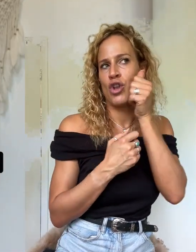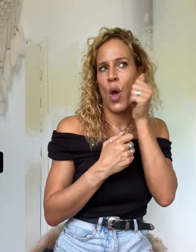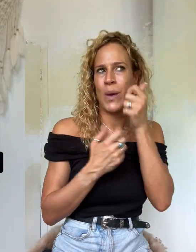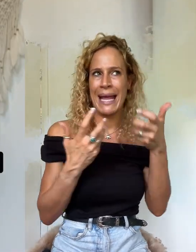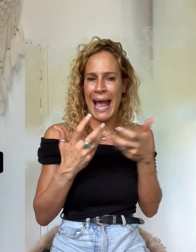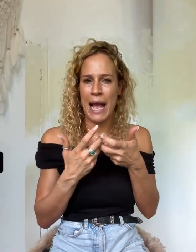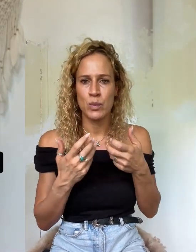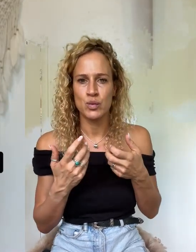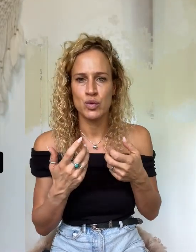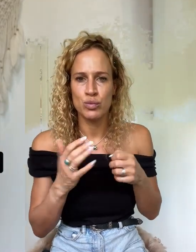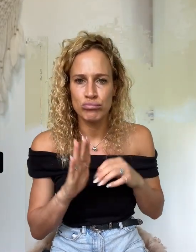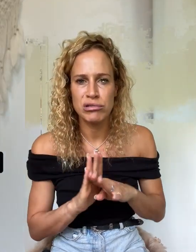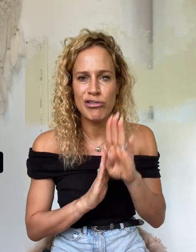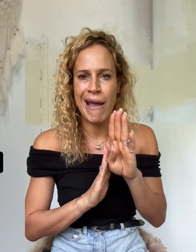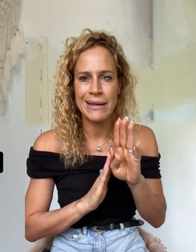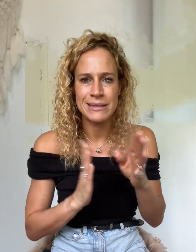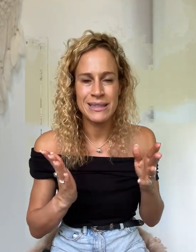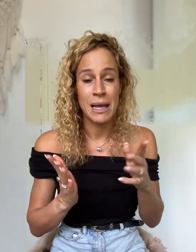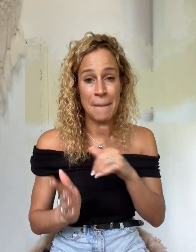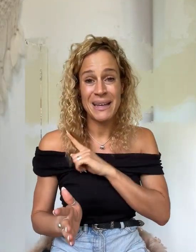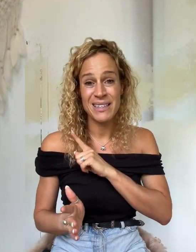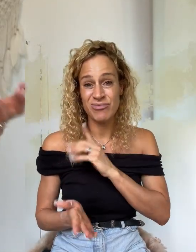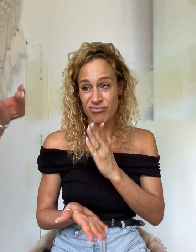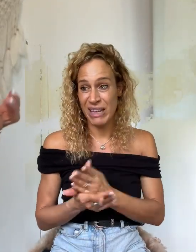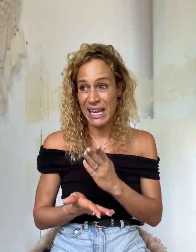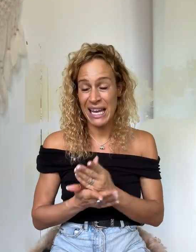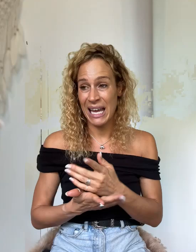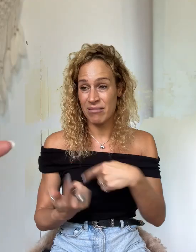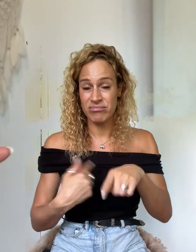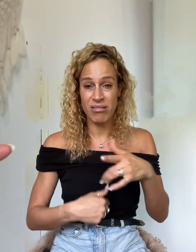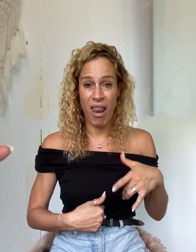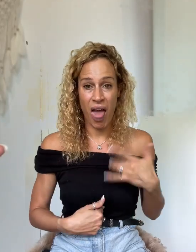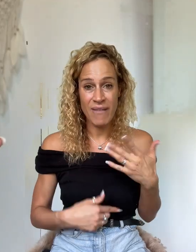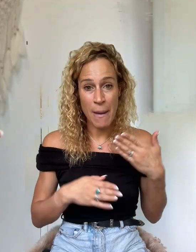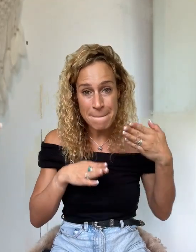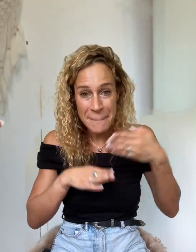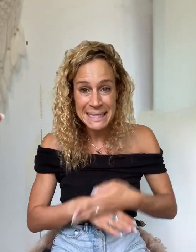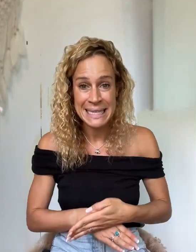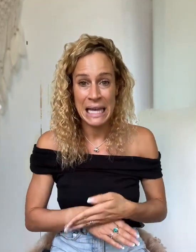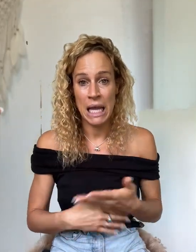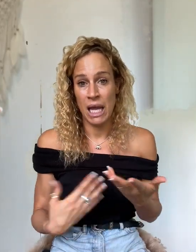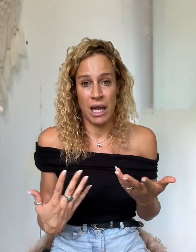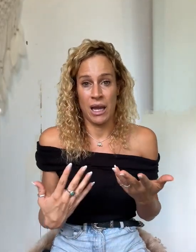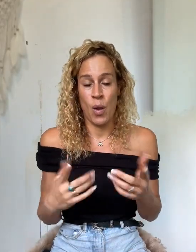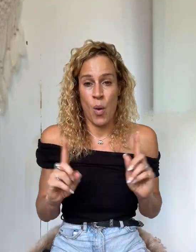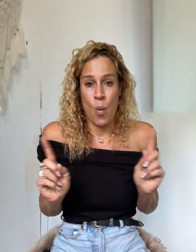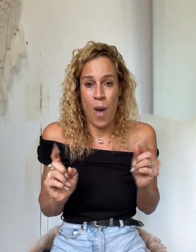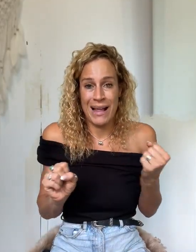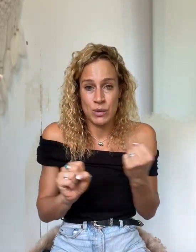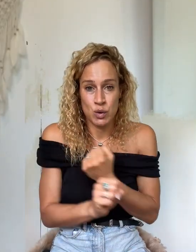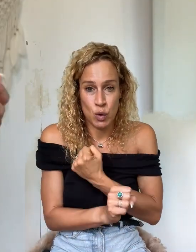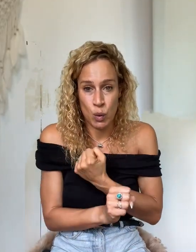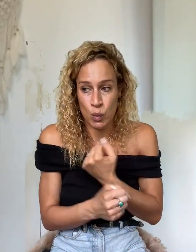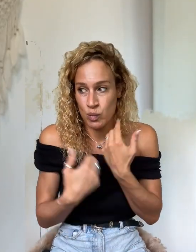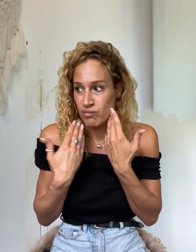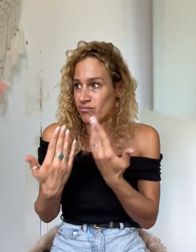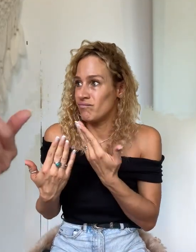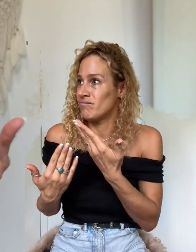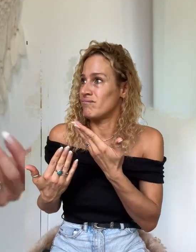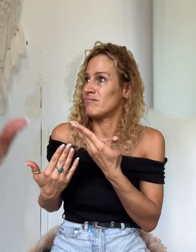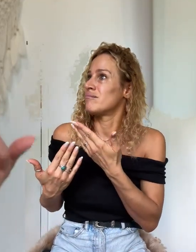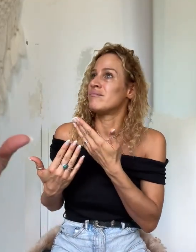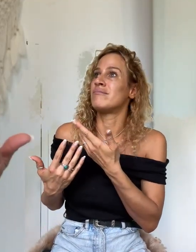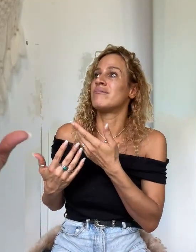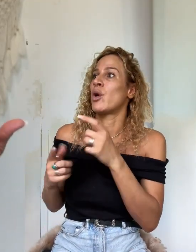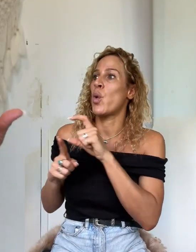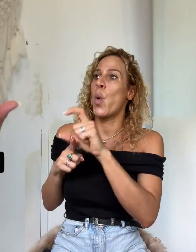like not knowing how to progress, because let's face it, we're all busy and it's like, okay, what else do I do? And there's not